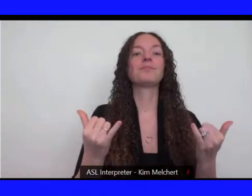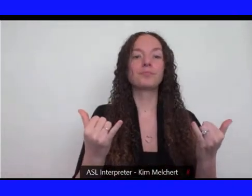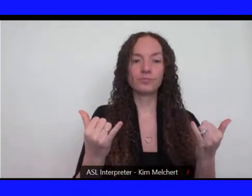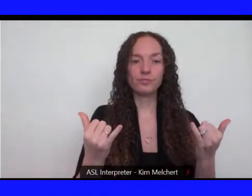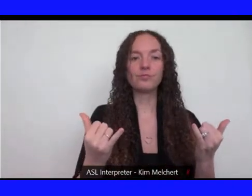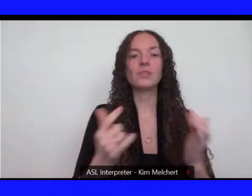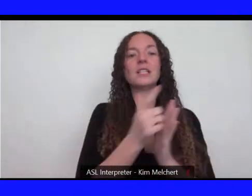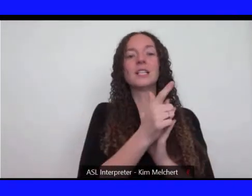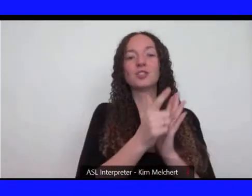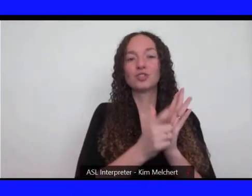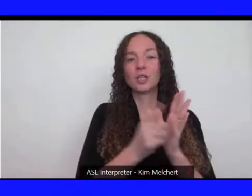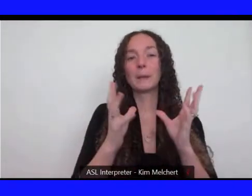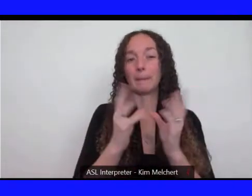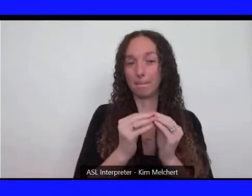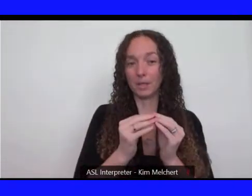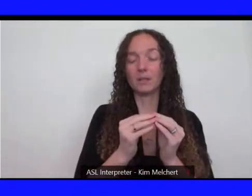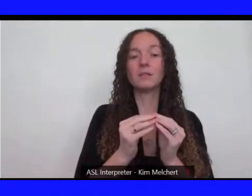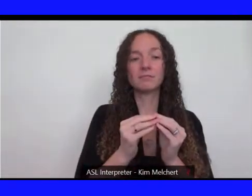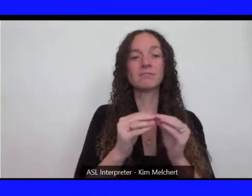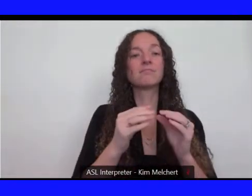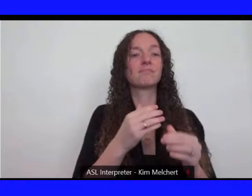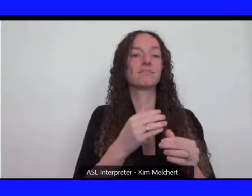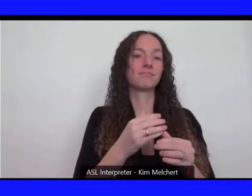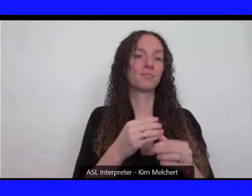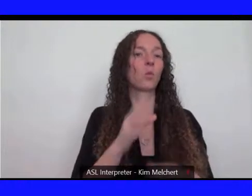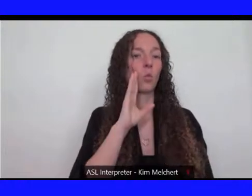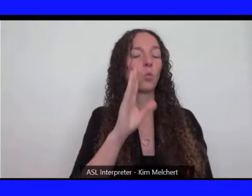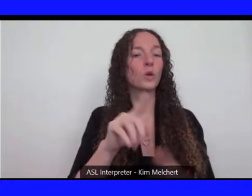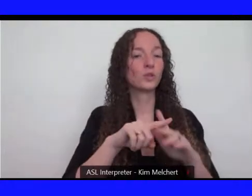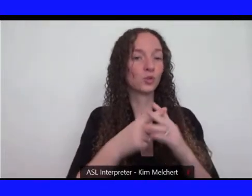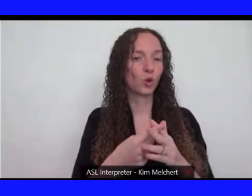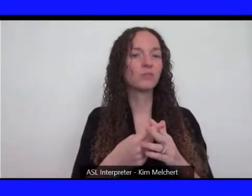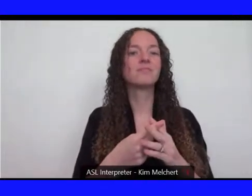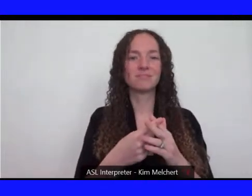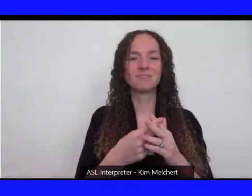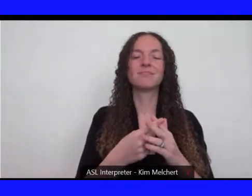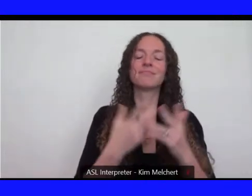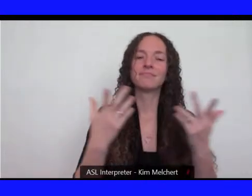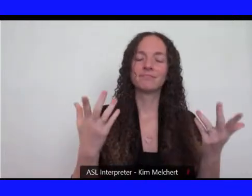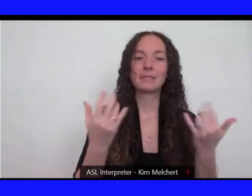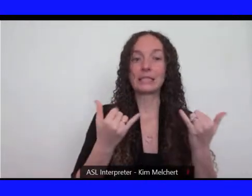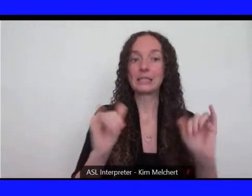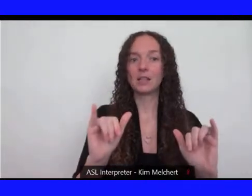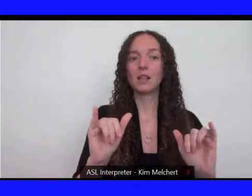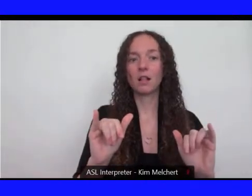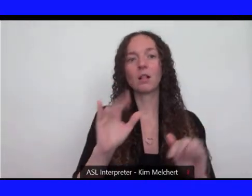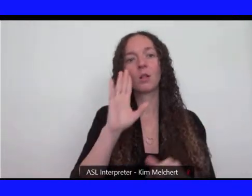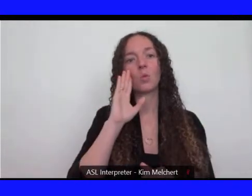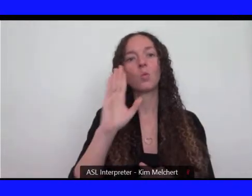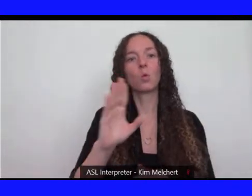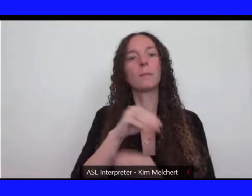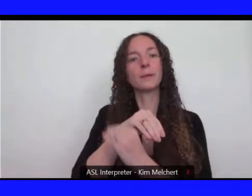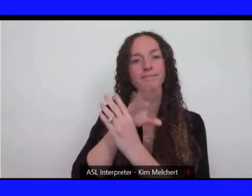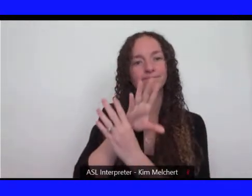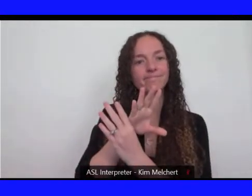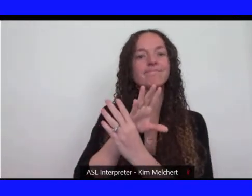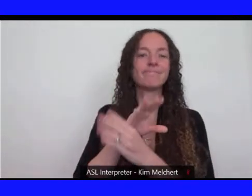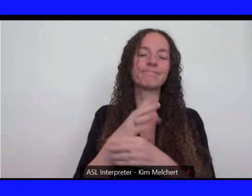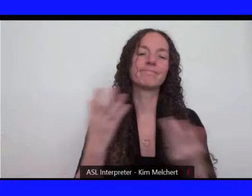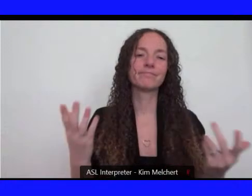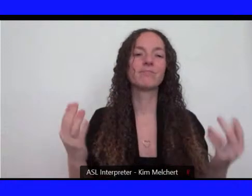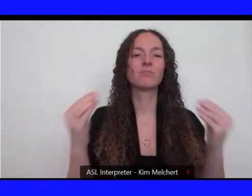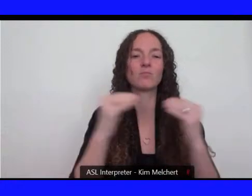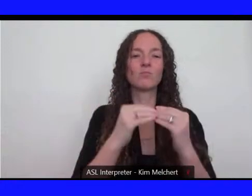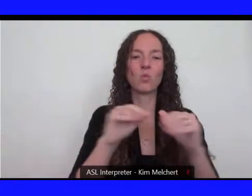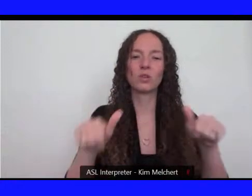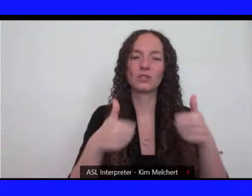So we shall see what happens after that. Next week, we expect the introduction of the state budget. Again, we are hoping it is reflective